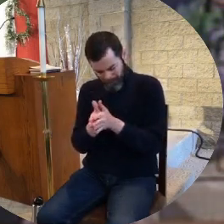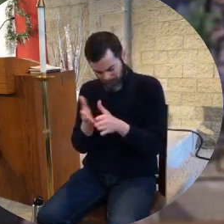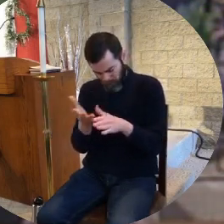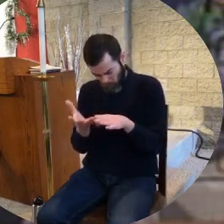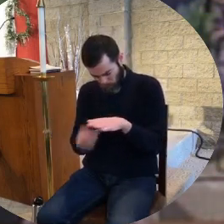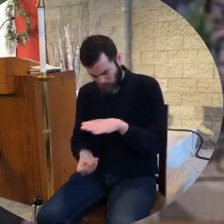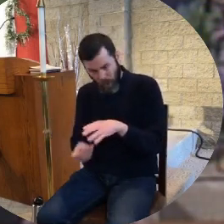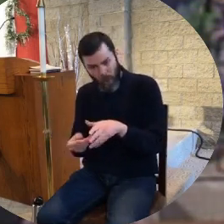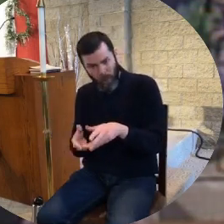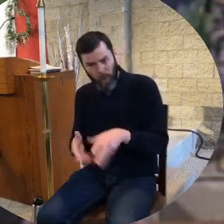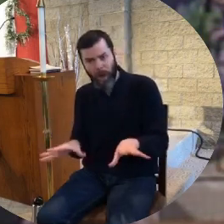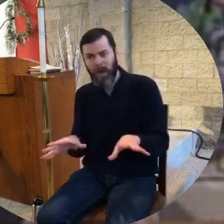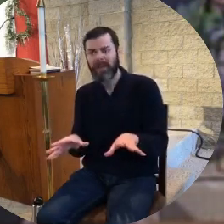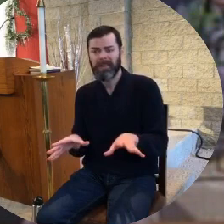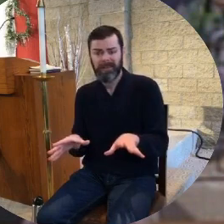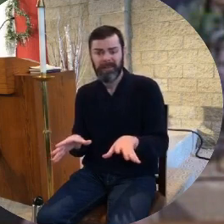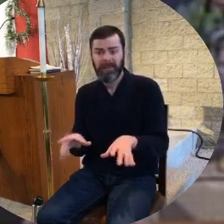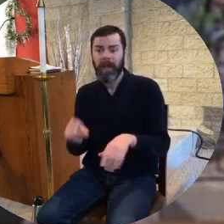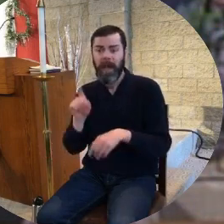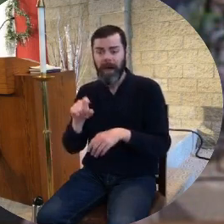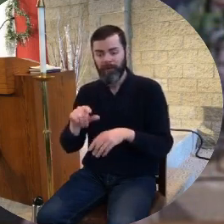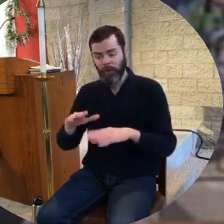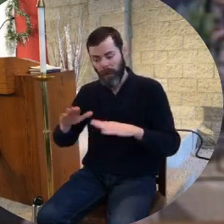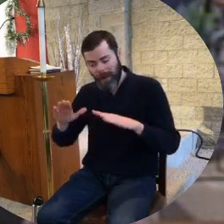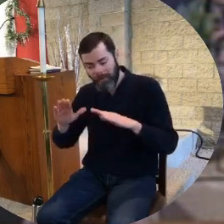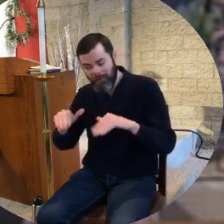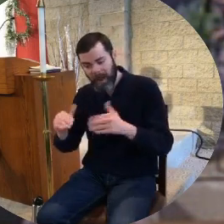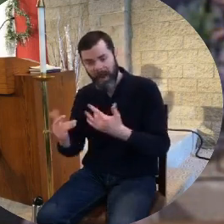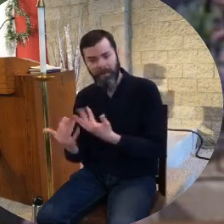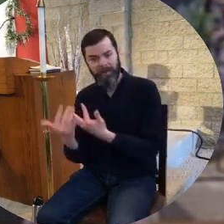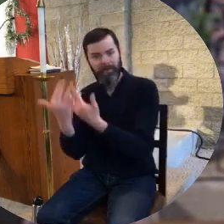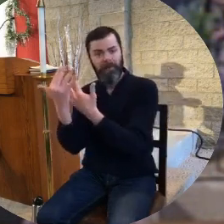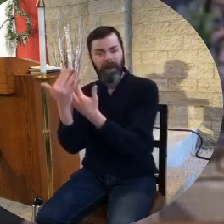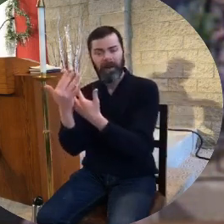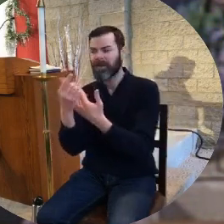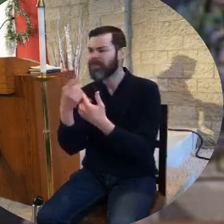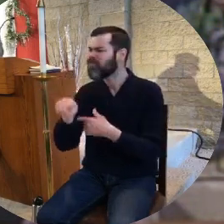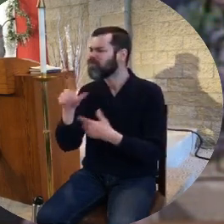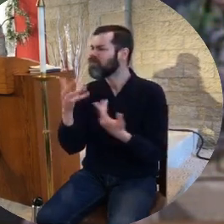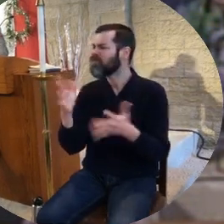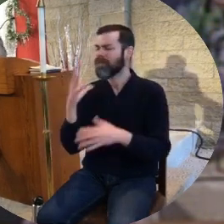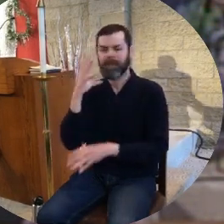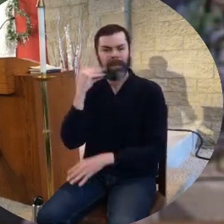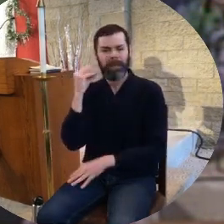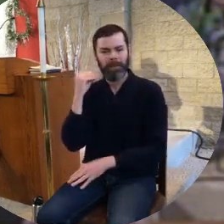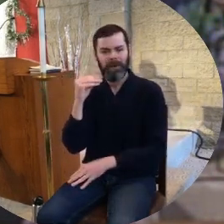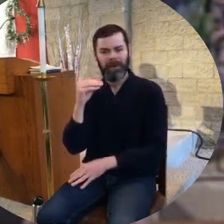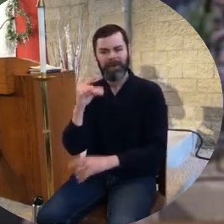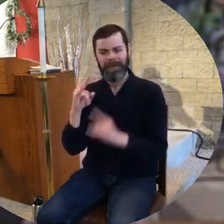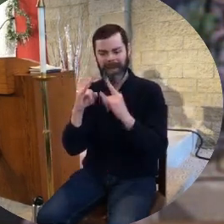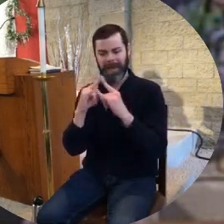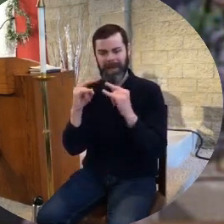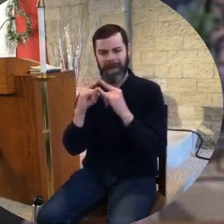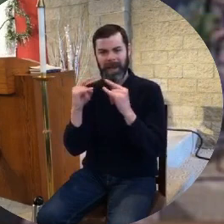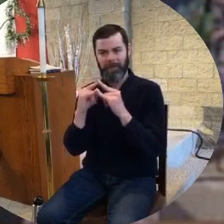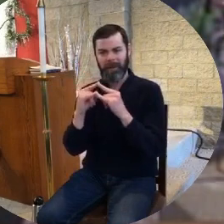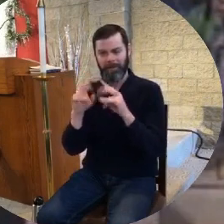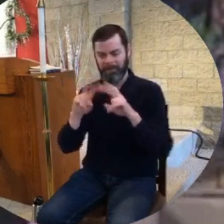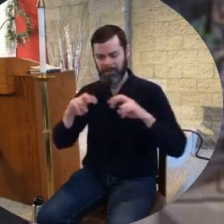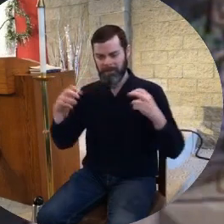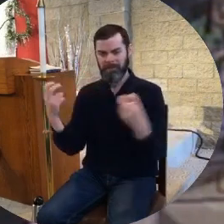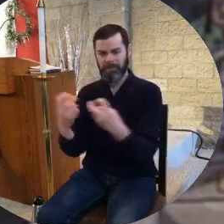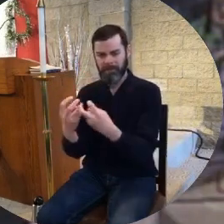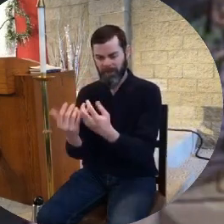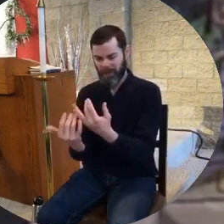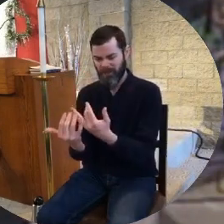of you that have gone out camping, been a few times, but those of you that's gone out camping, you know that when the fire goes out and the embers are